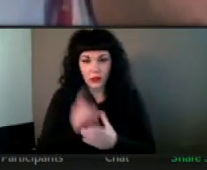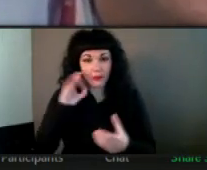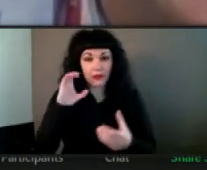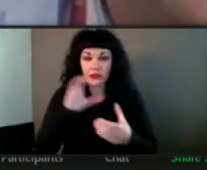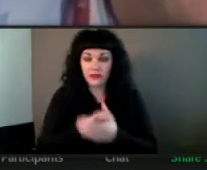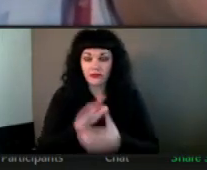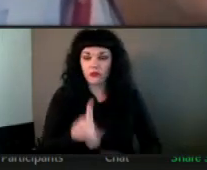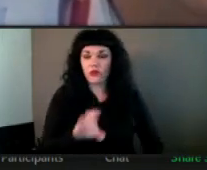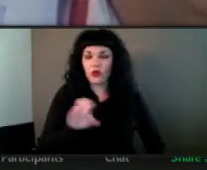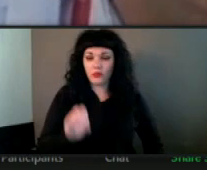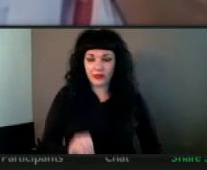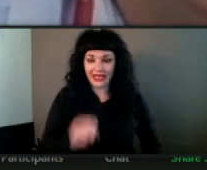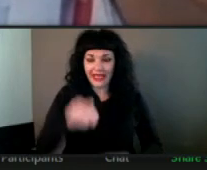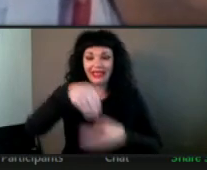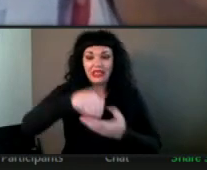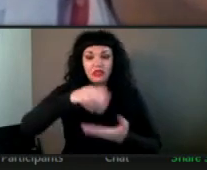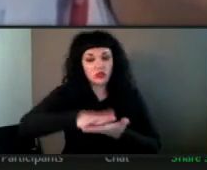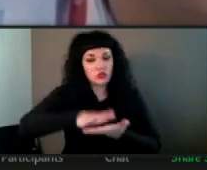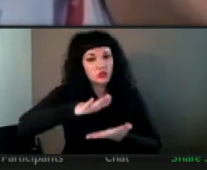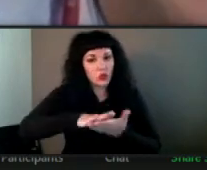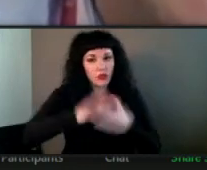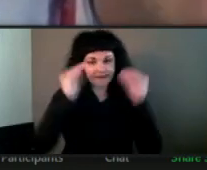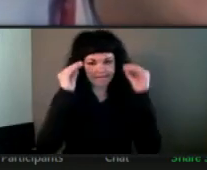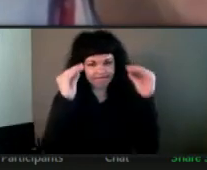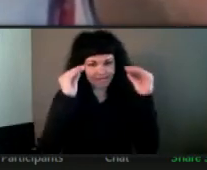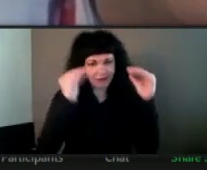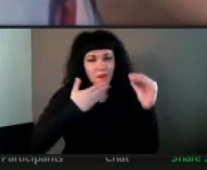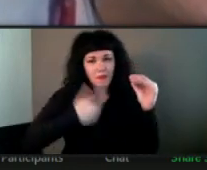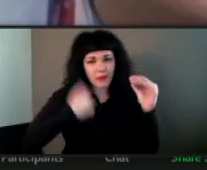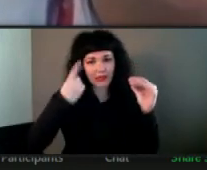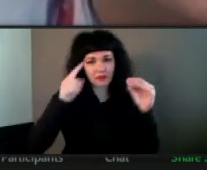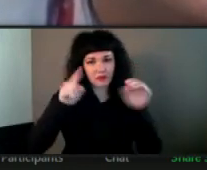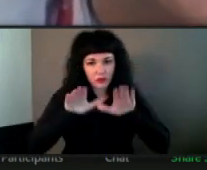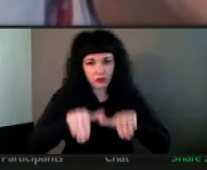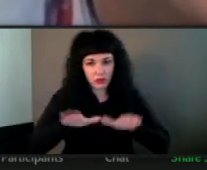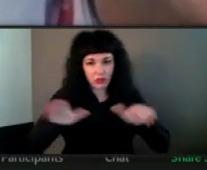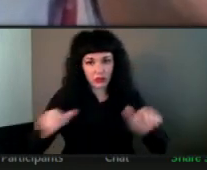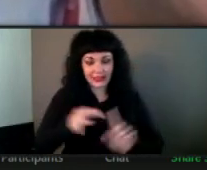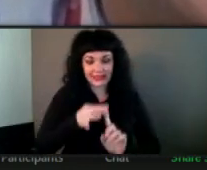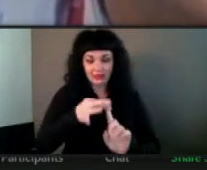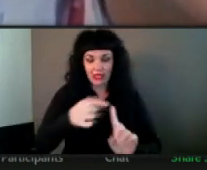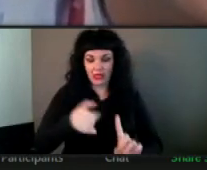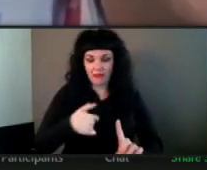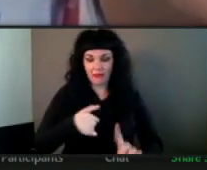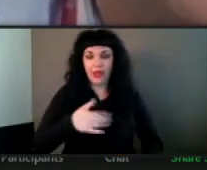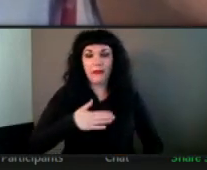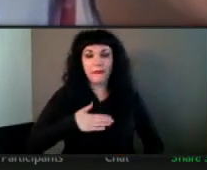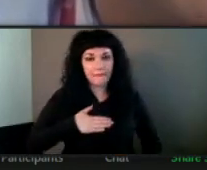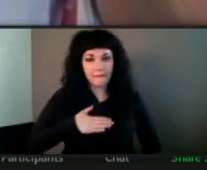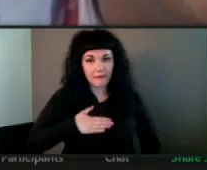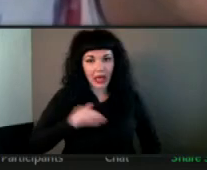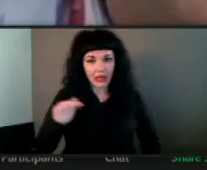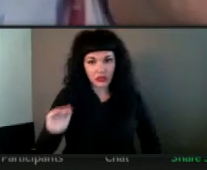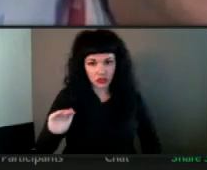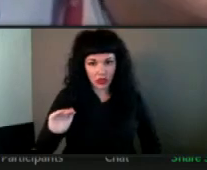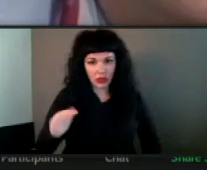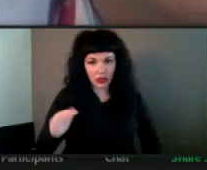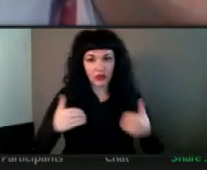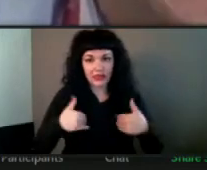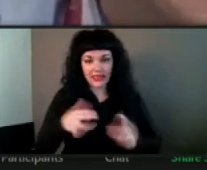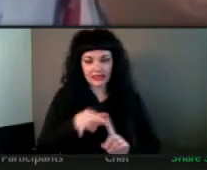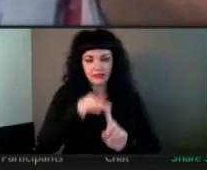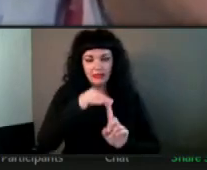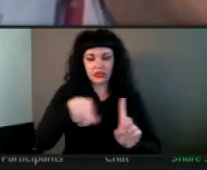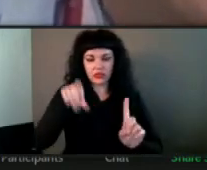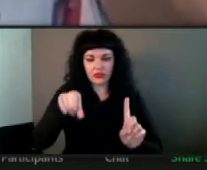for children. And especially for me, I have a child with special needs in learning with dyslexia and dysgraphia. So